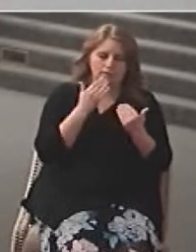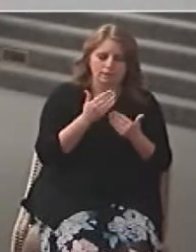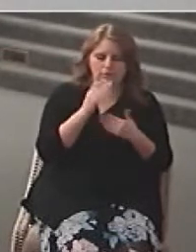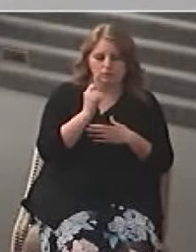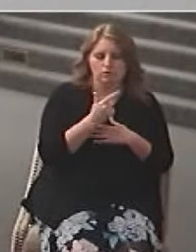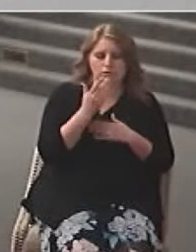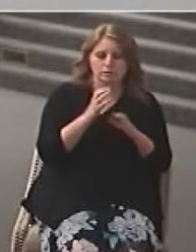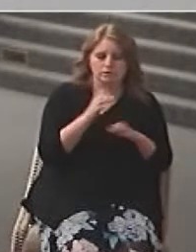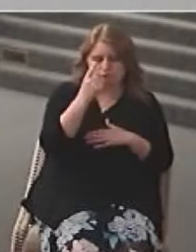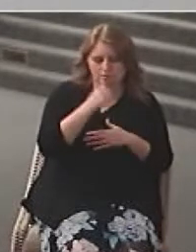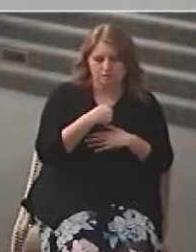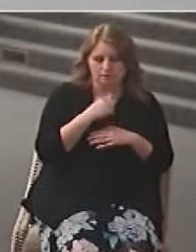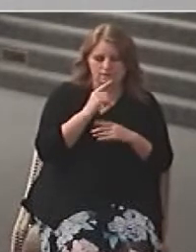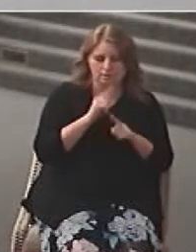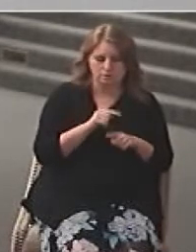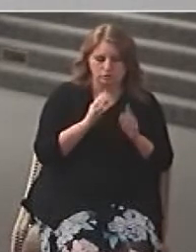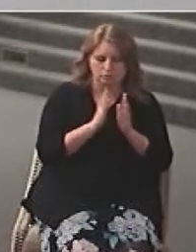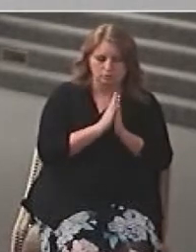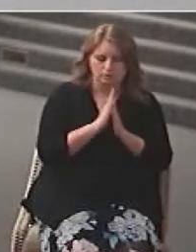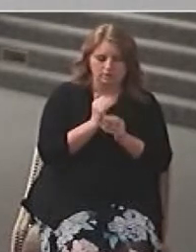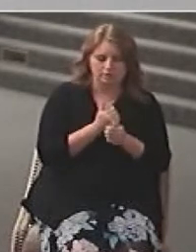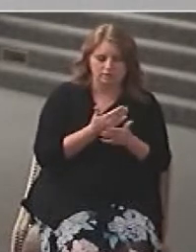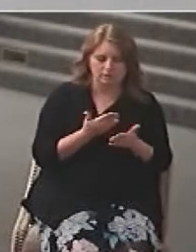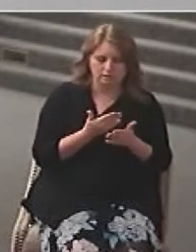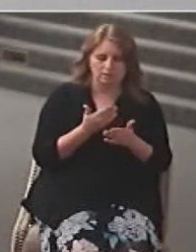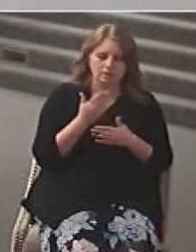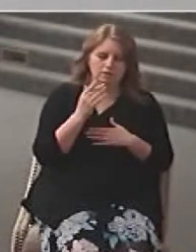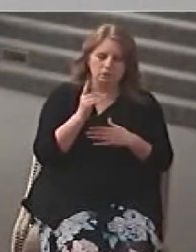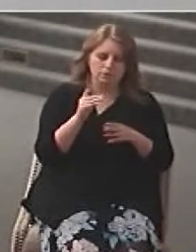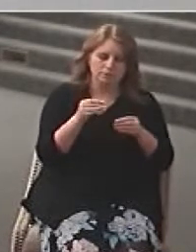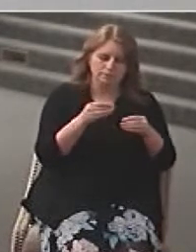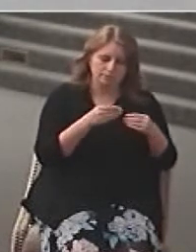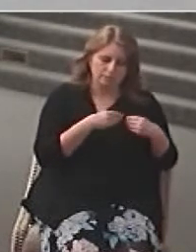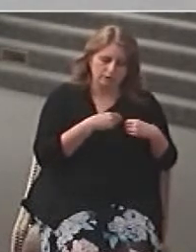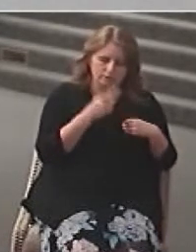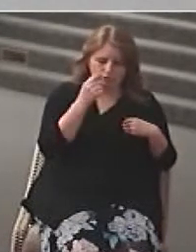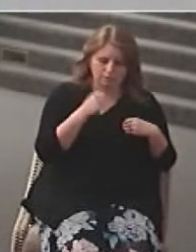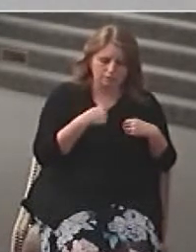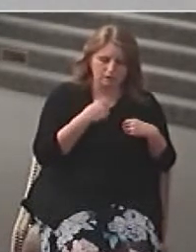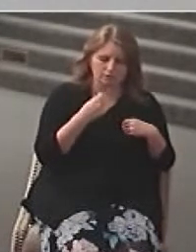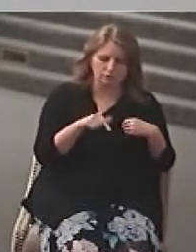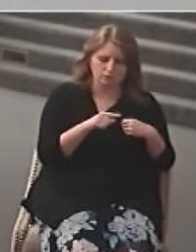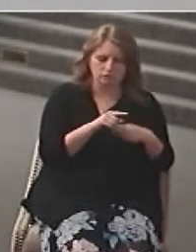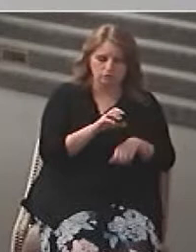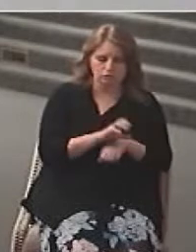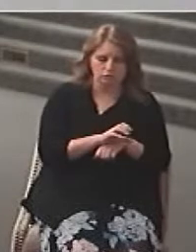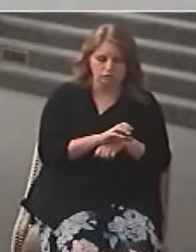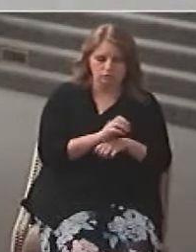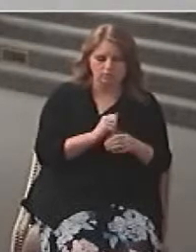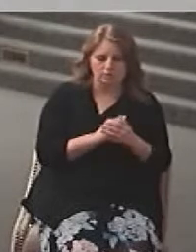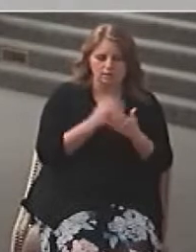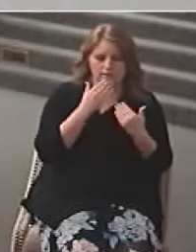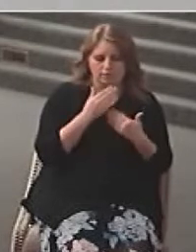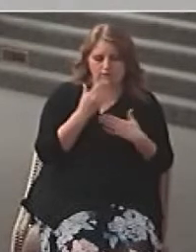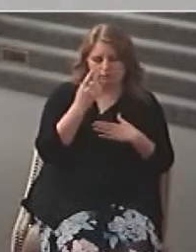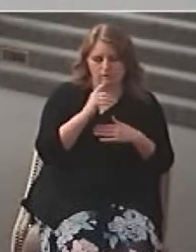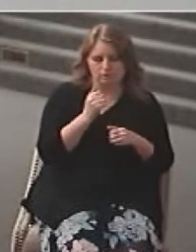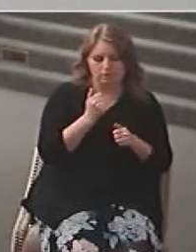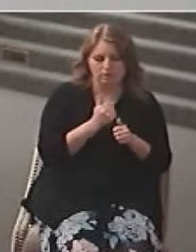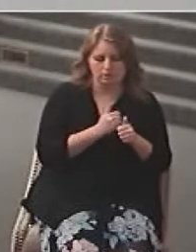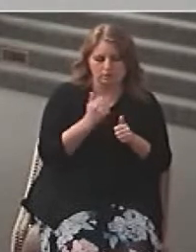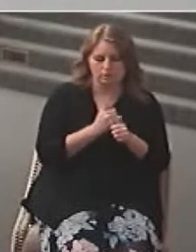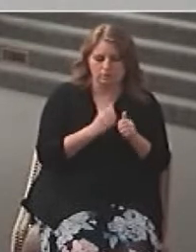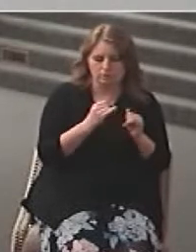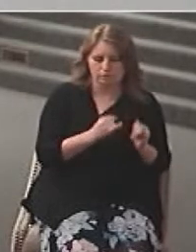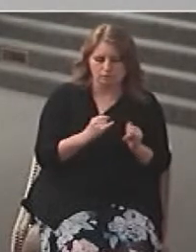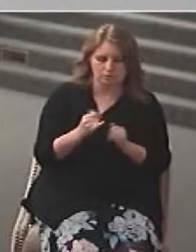You've done for me in the answered prayers, Father, and for everything that You've provided for me and for the church, Lord. Thank You so much for each and every individual here